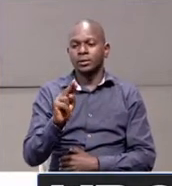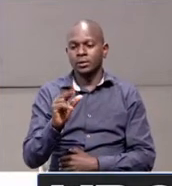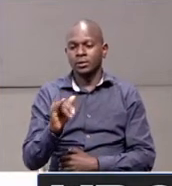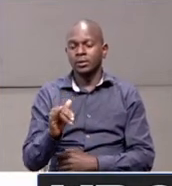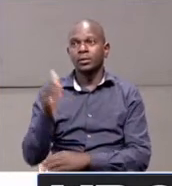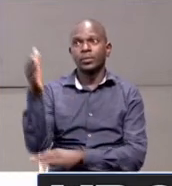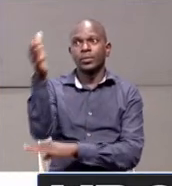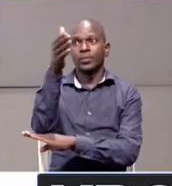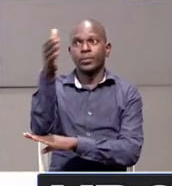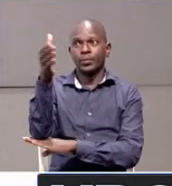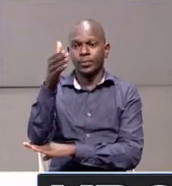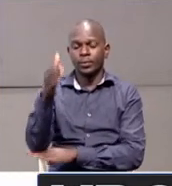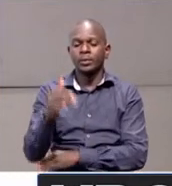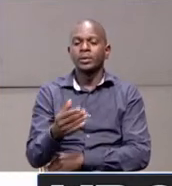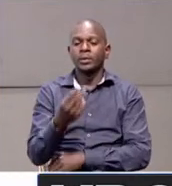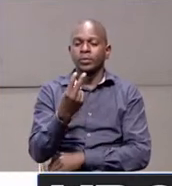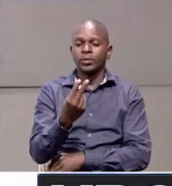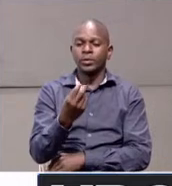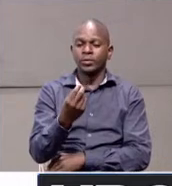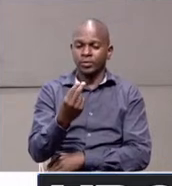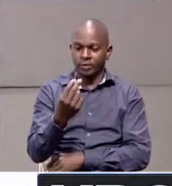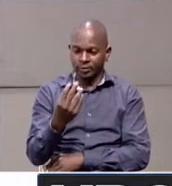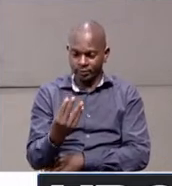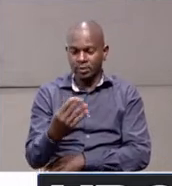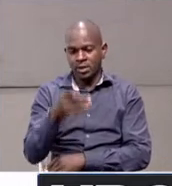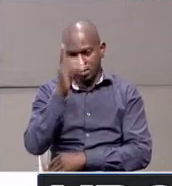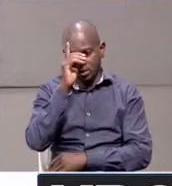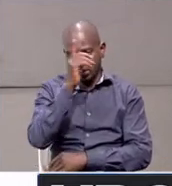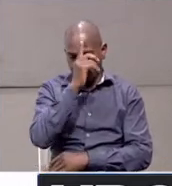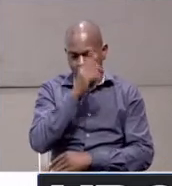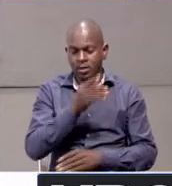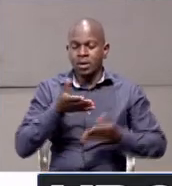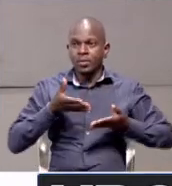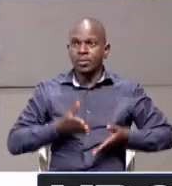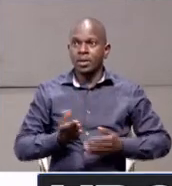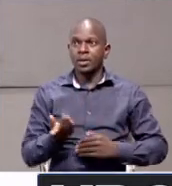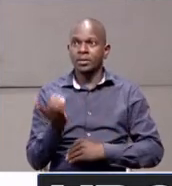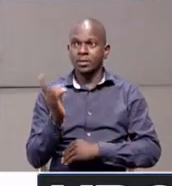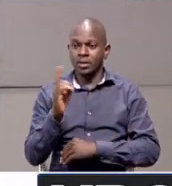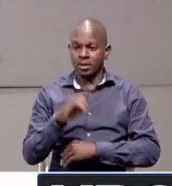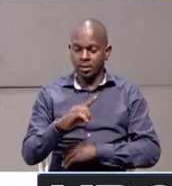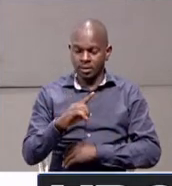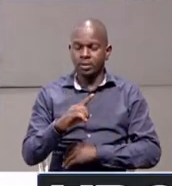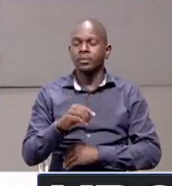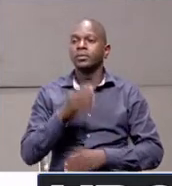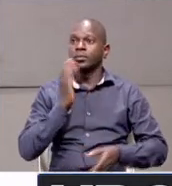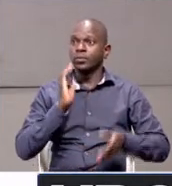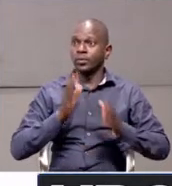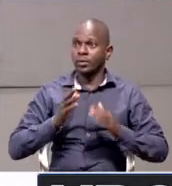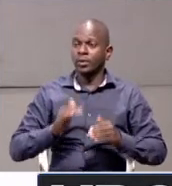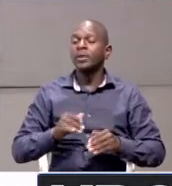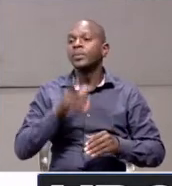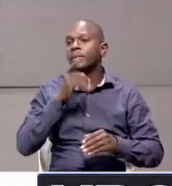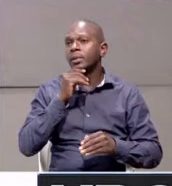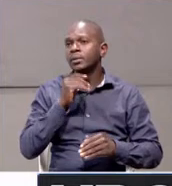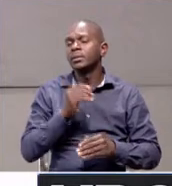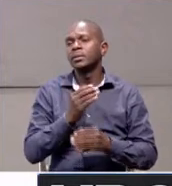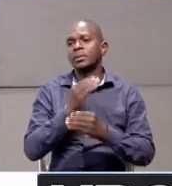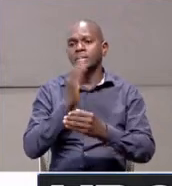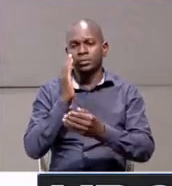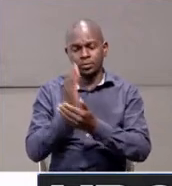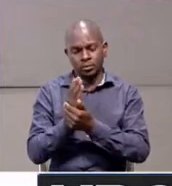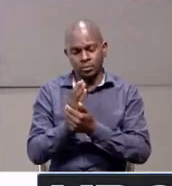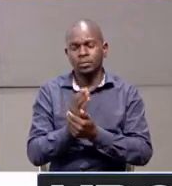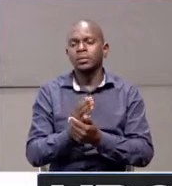The 2024 Kabaka birthday run was on the theme Men Against HIV and AIDS to Save the Girl